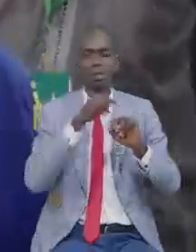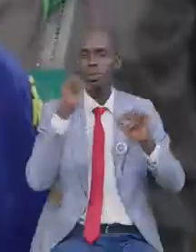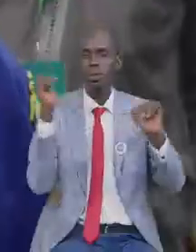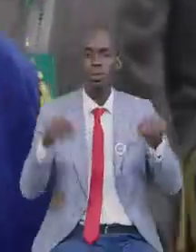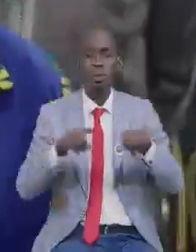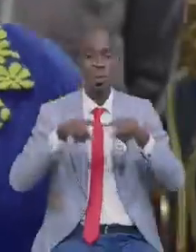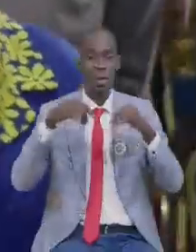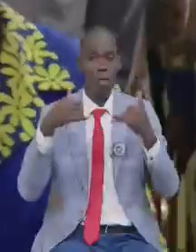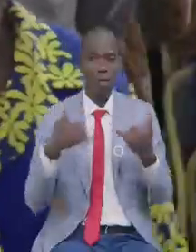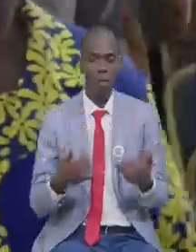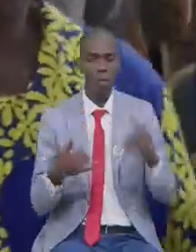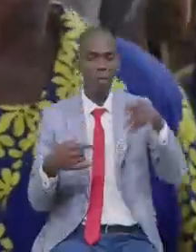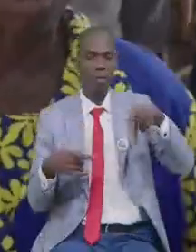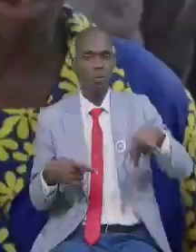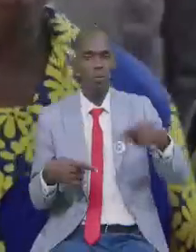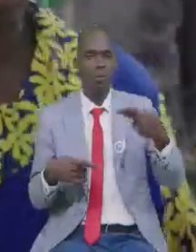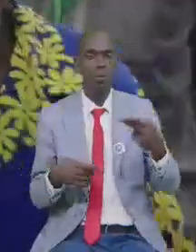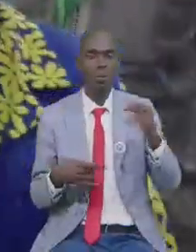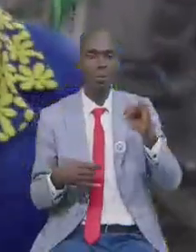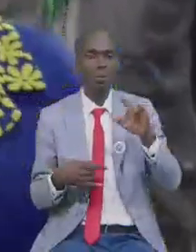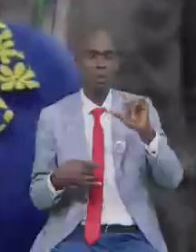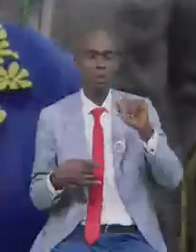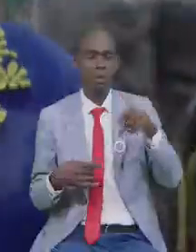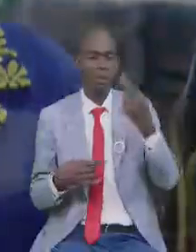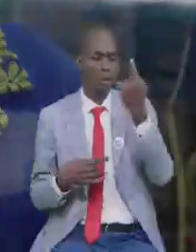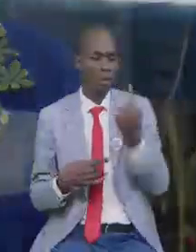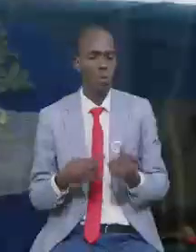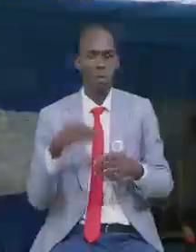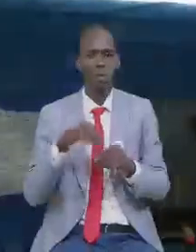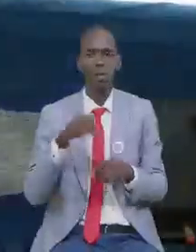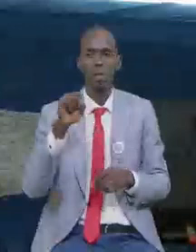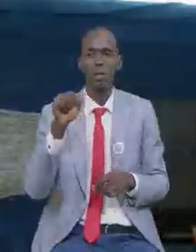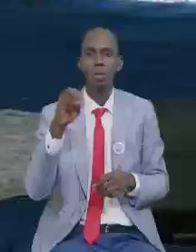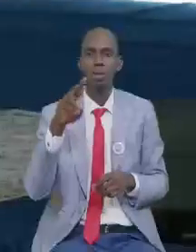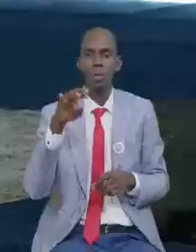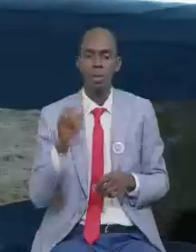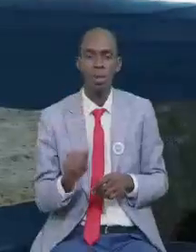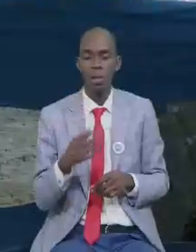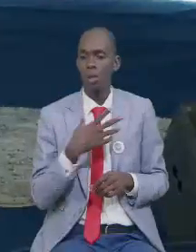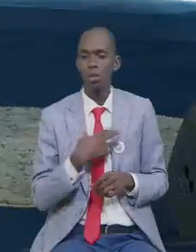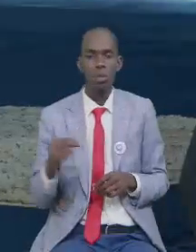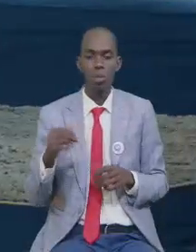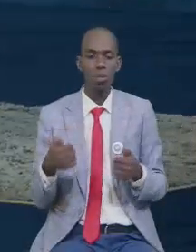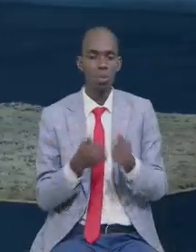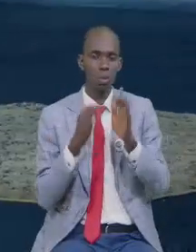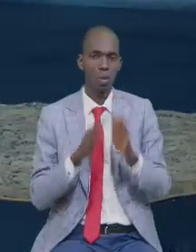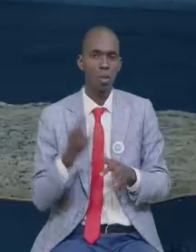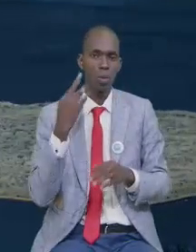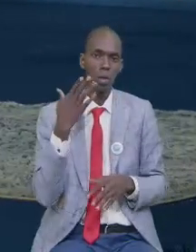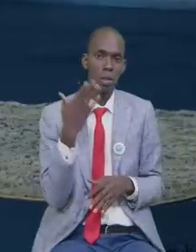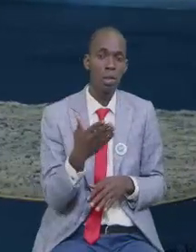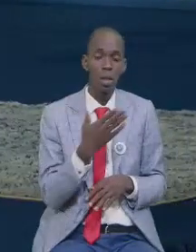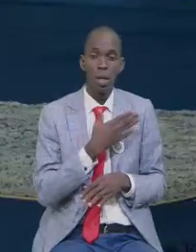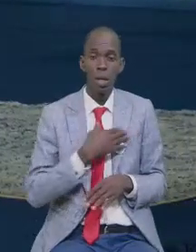Philip is in Samaria, and the apostles were not there, and he did what